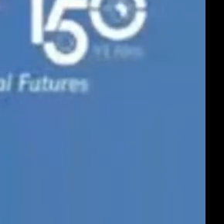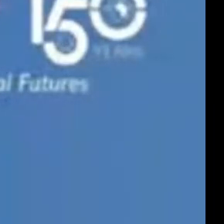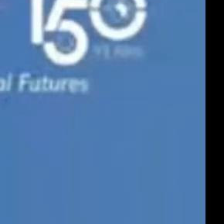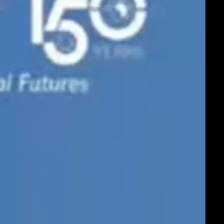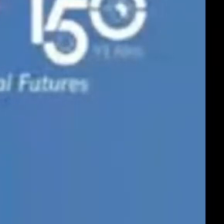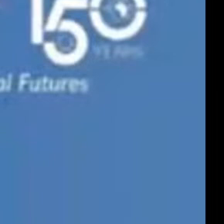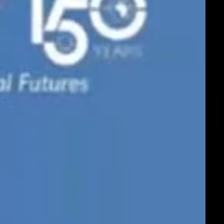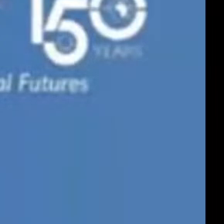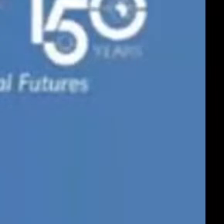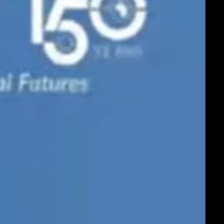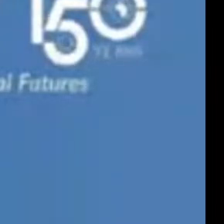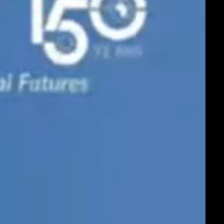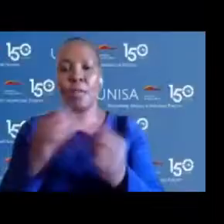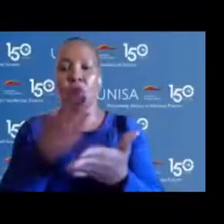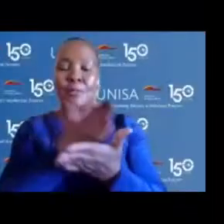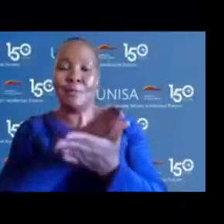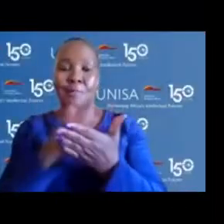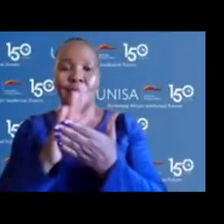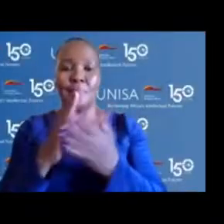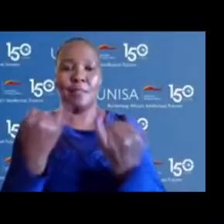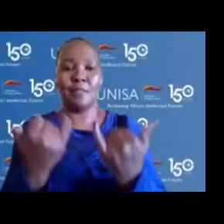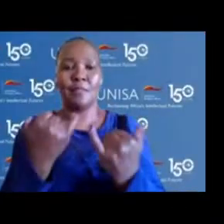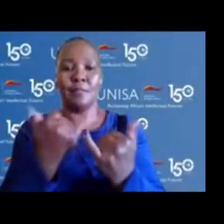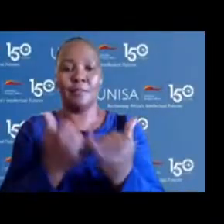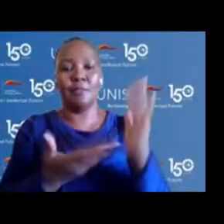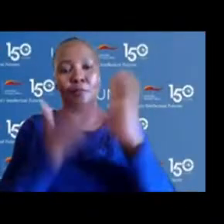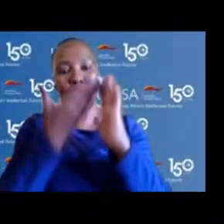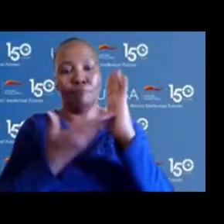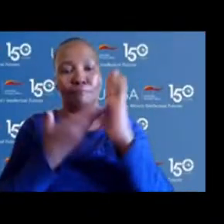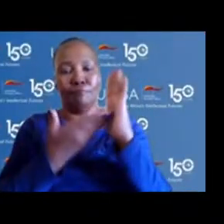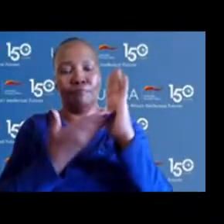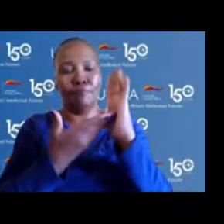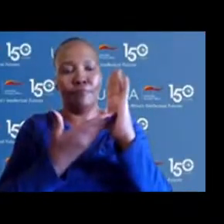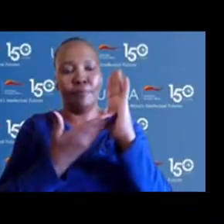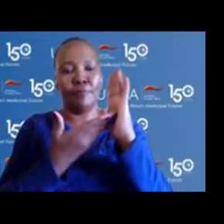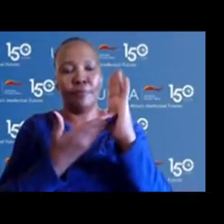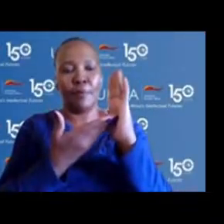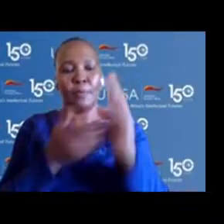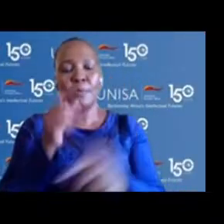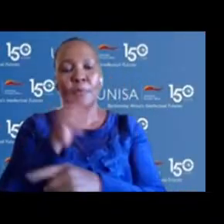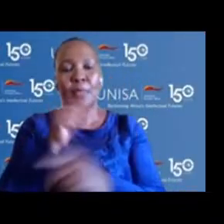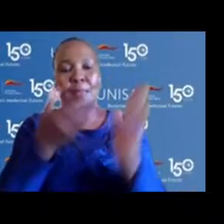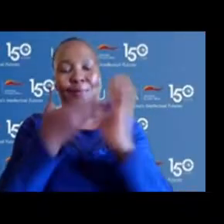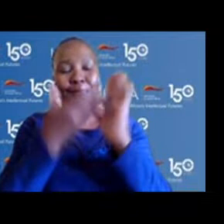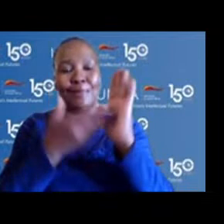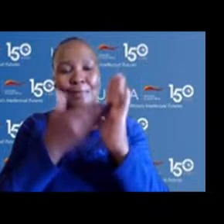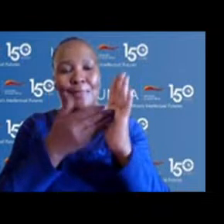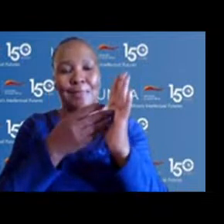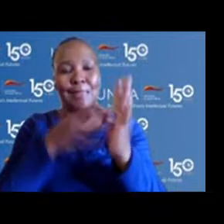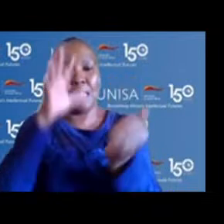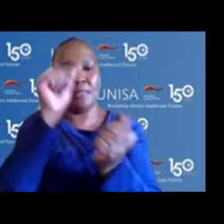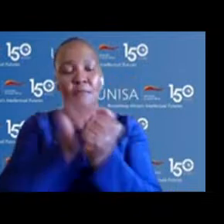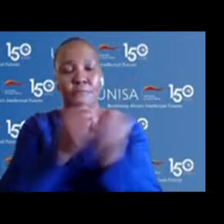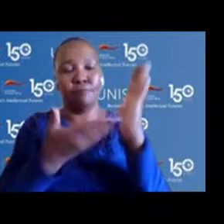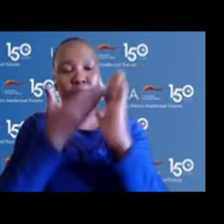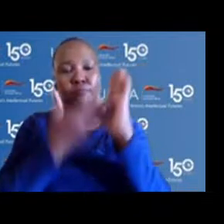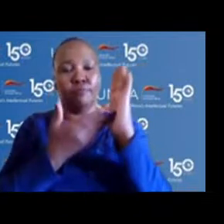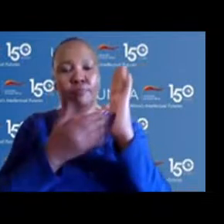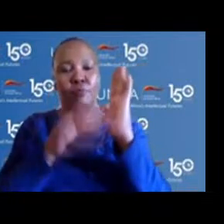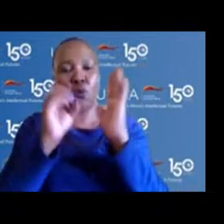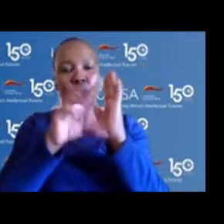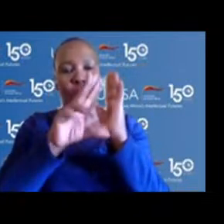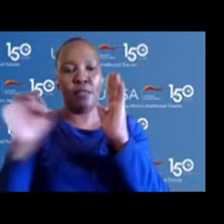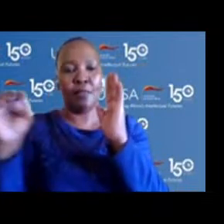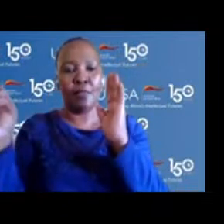Yes, I'm going to share it now for you guys. Perfect. There we go, students. So here's a quick summary. So it's the 0800 number,